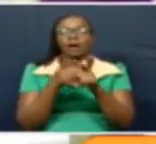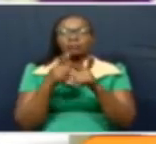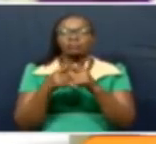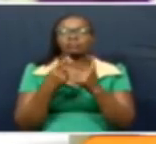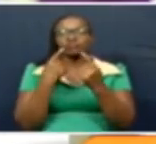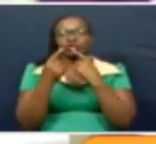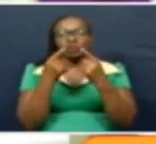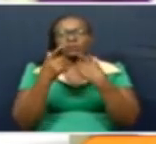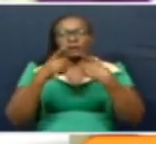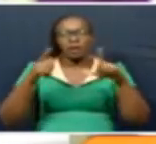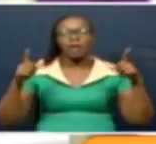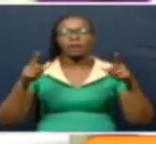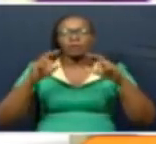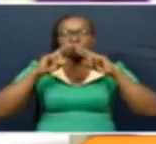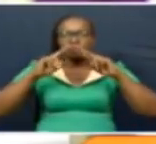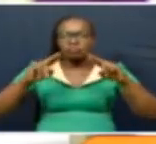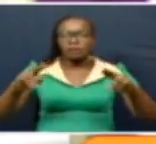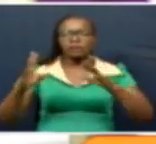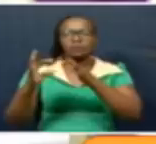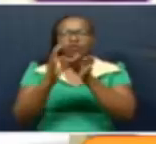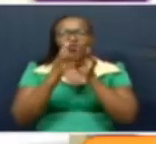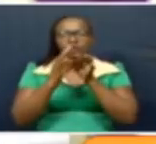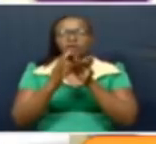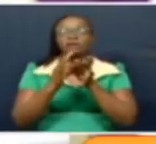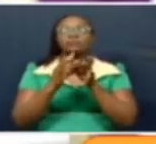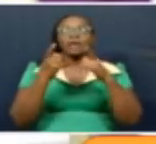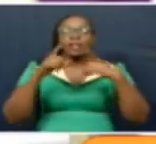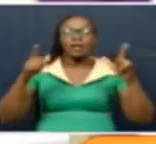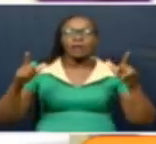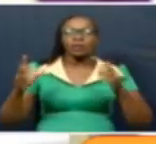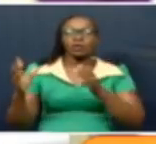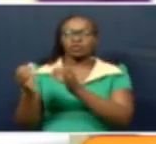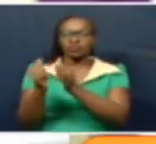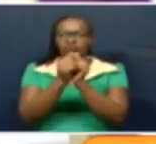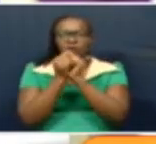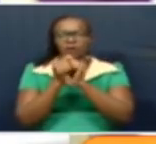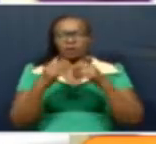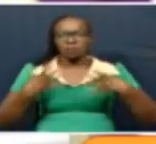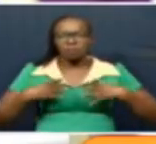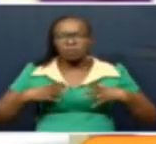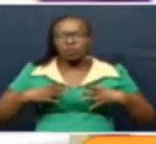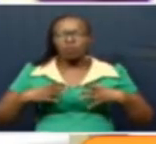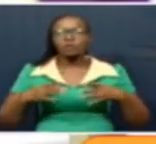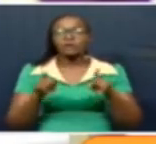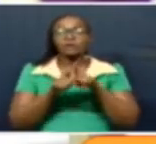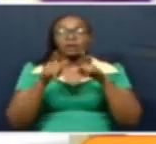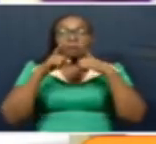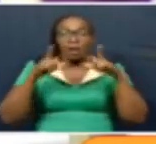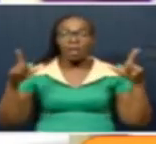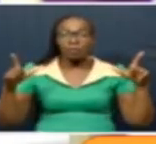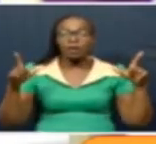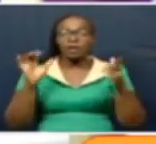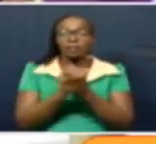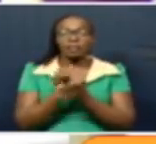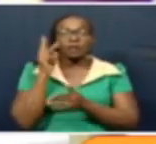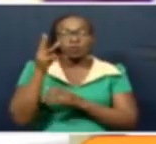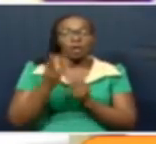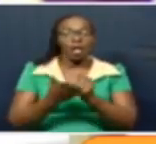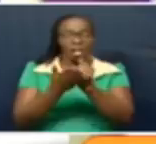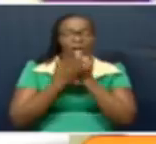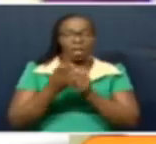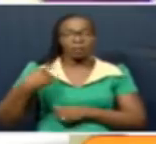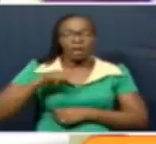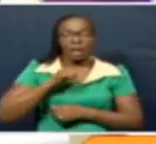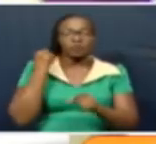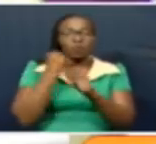the language of peace and unity, the language of bringing people together, and the language that would enable us work